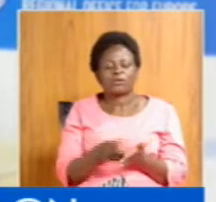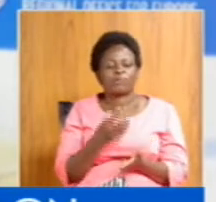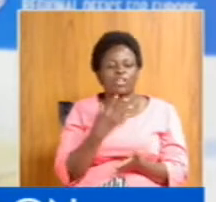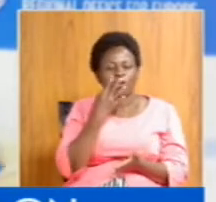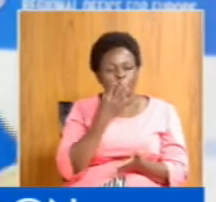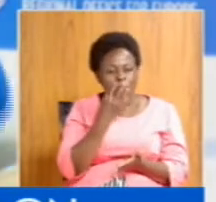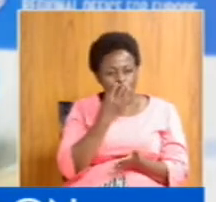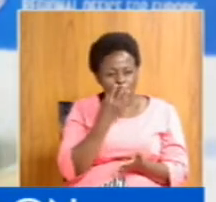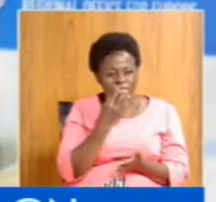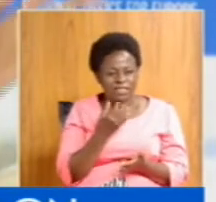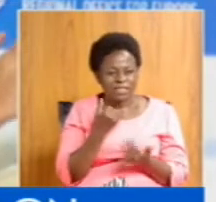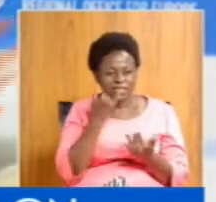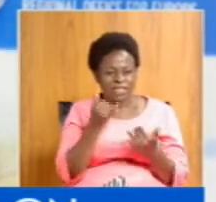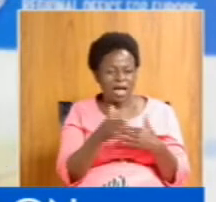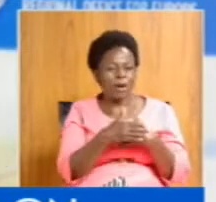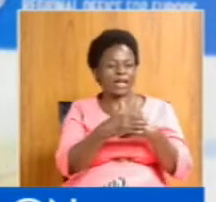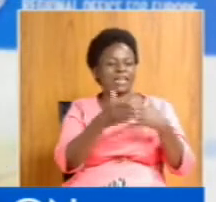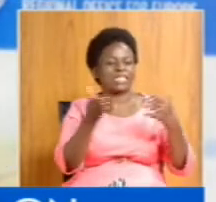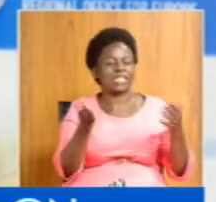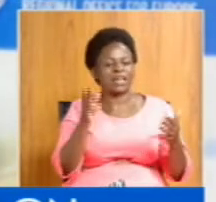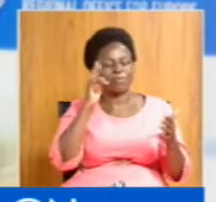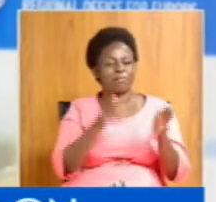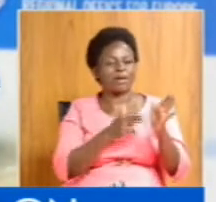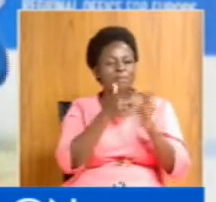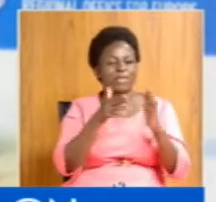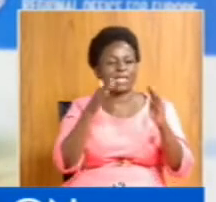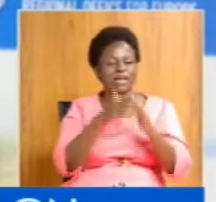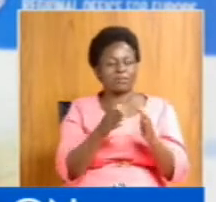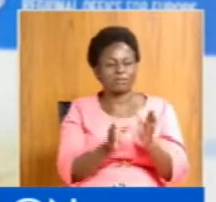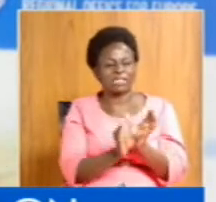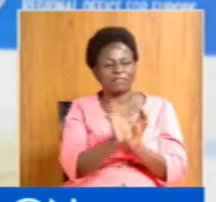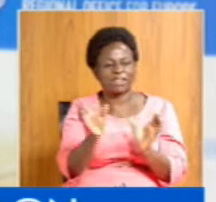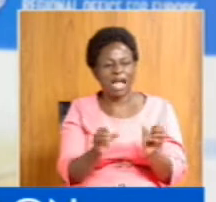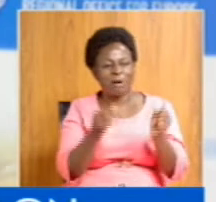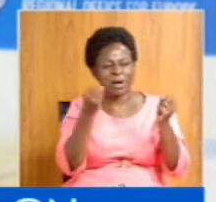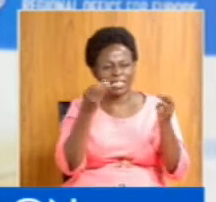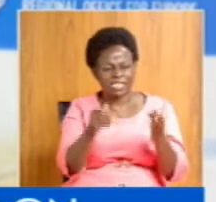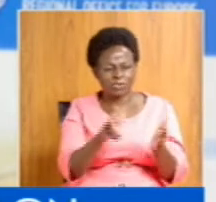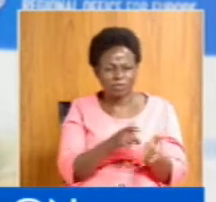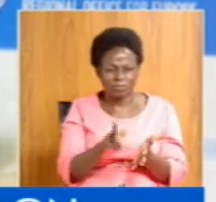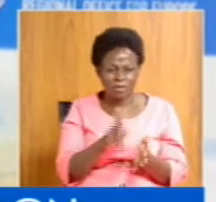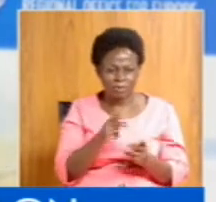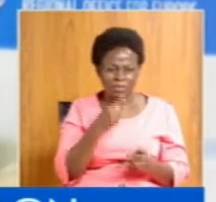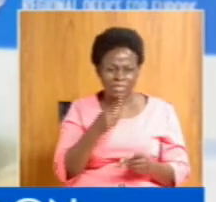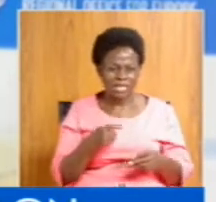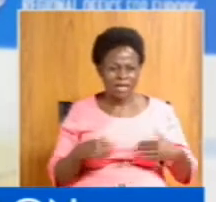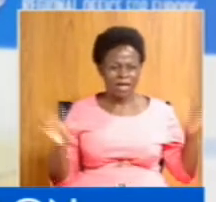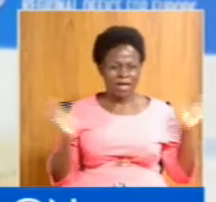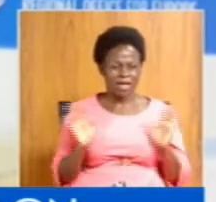health care they're also being told our debt is here I remember media house that even divided how much each of us would pay people began saying